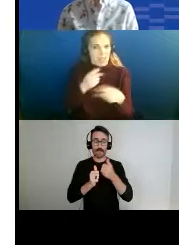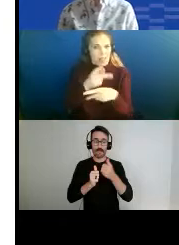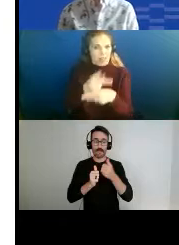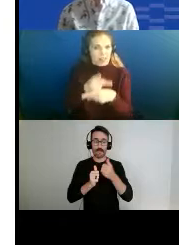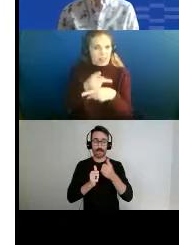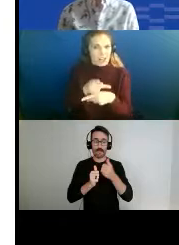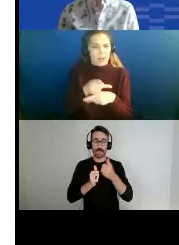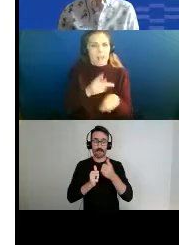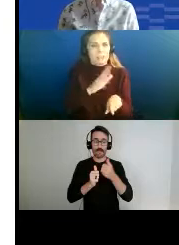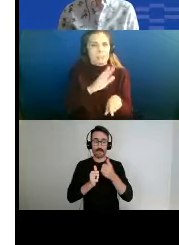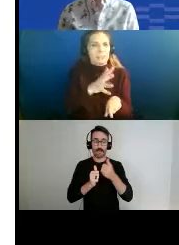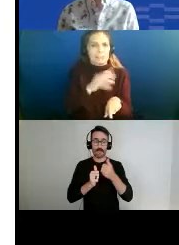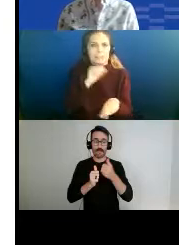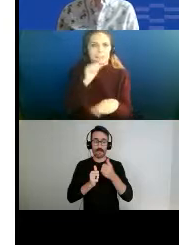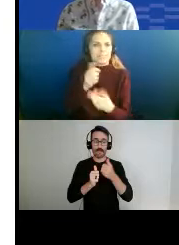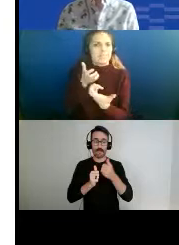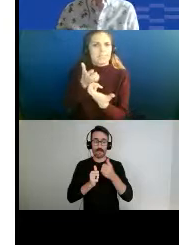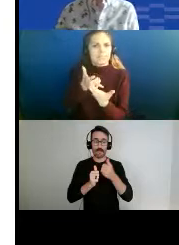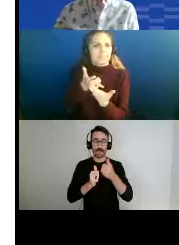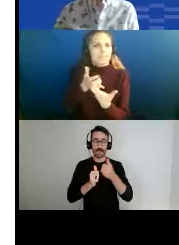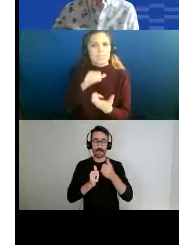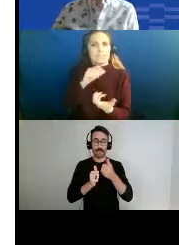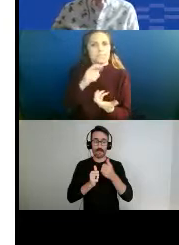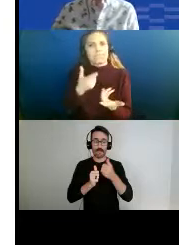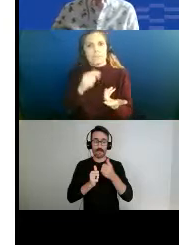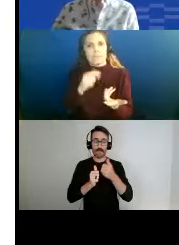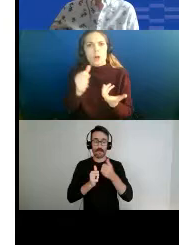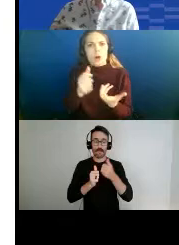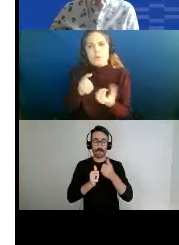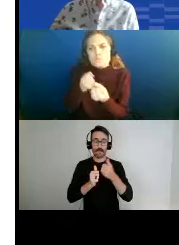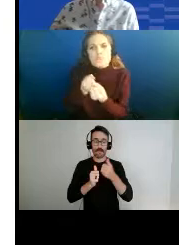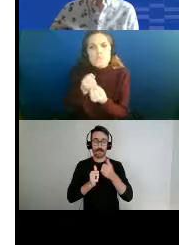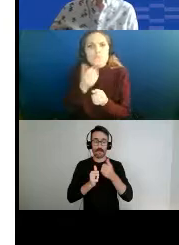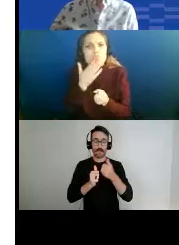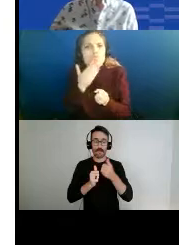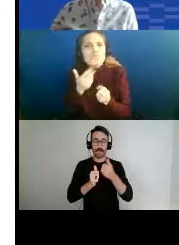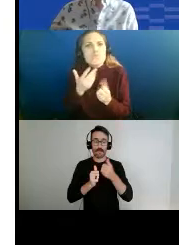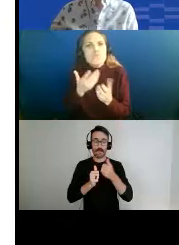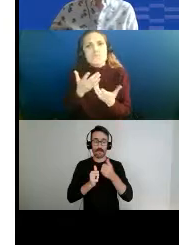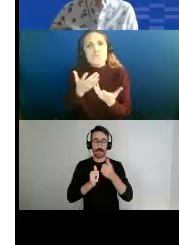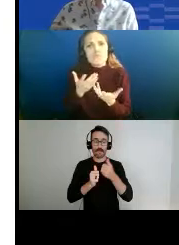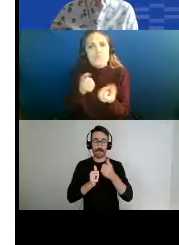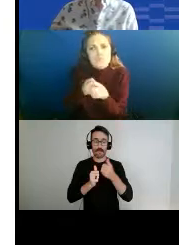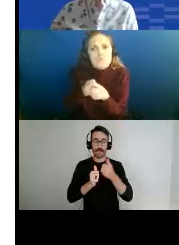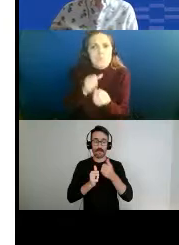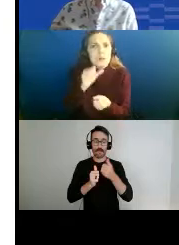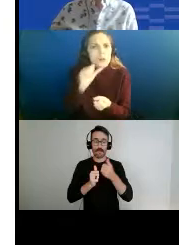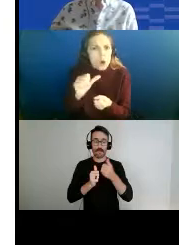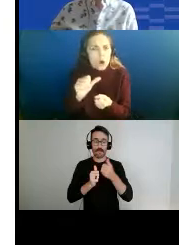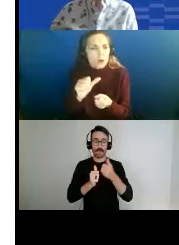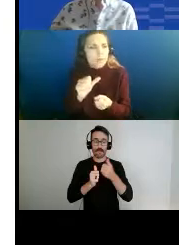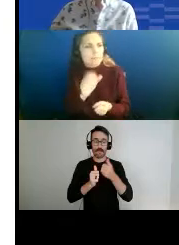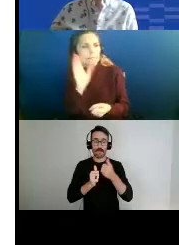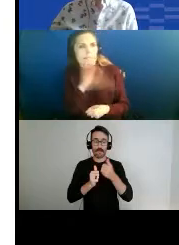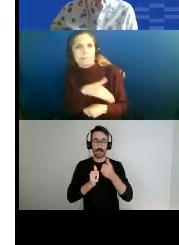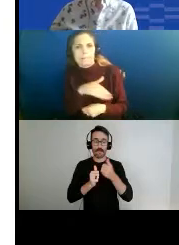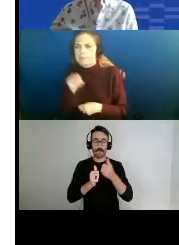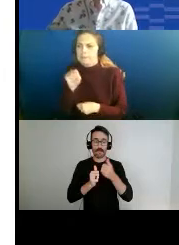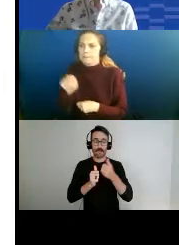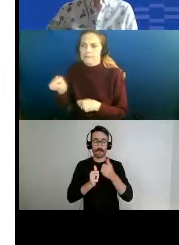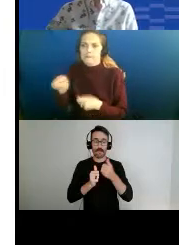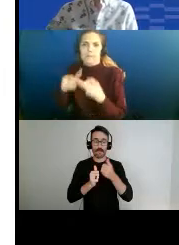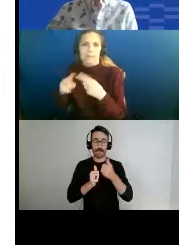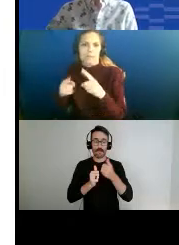well-developed practices of mutual aid, collective caring, and negotiating healthcare encounters.